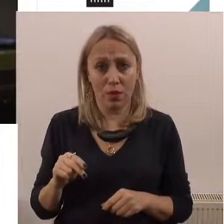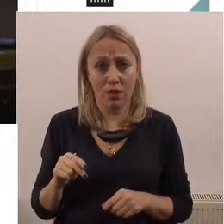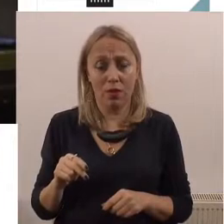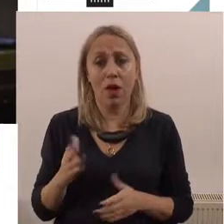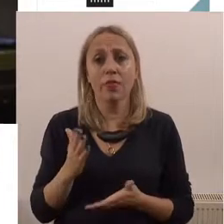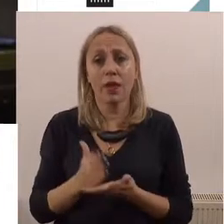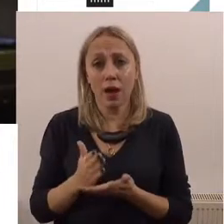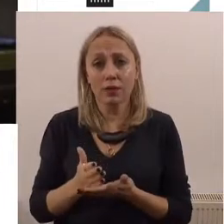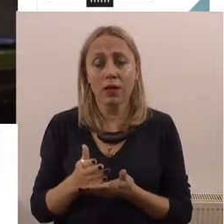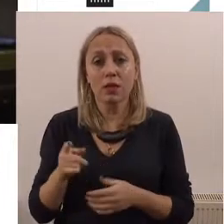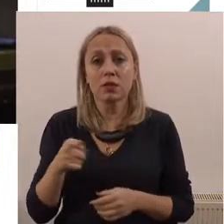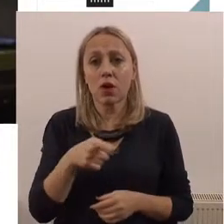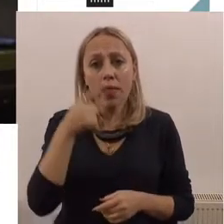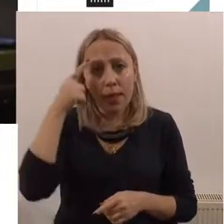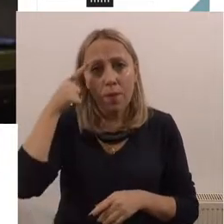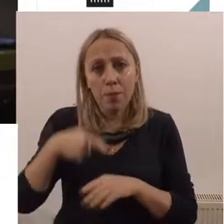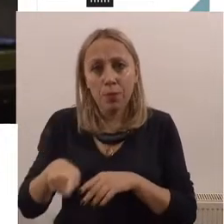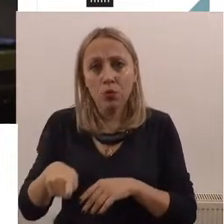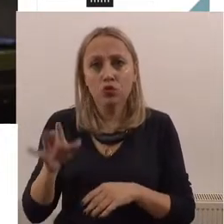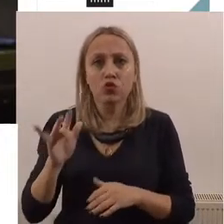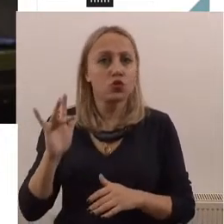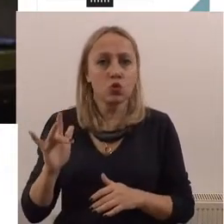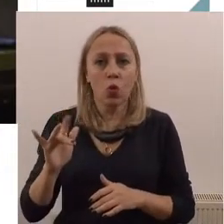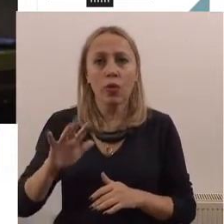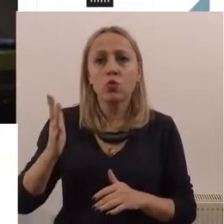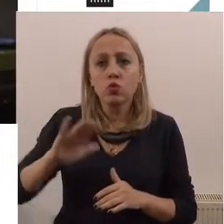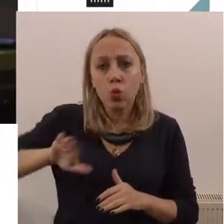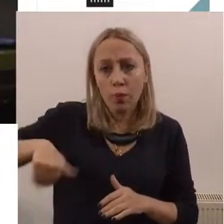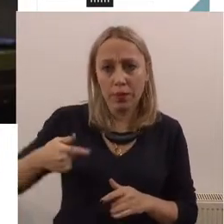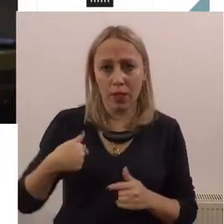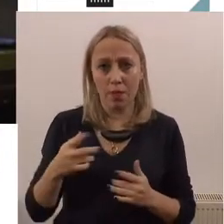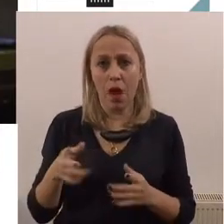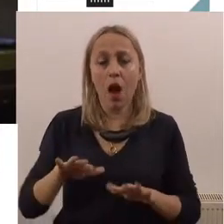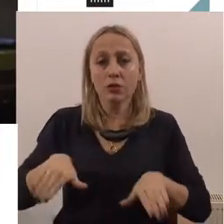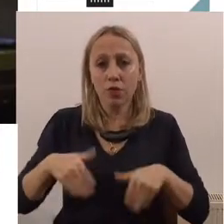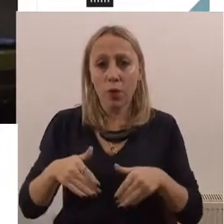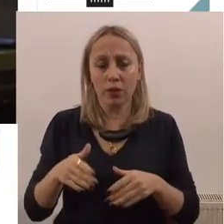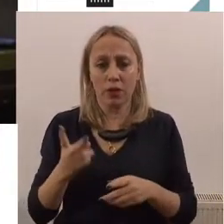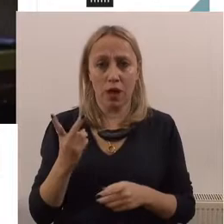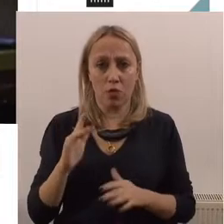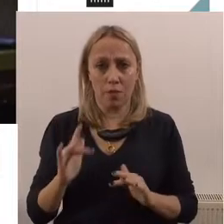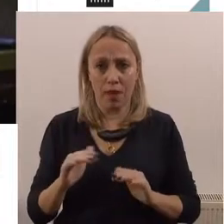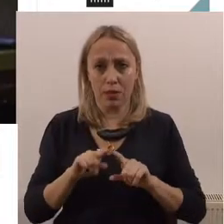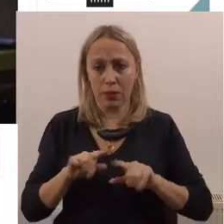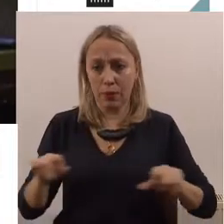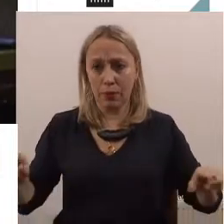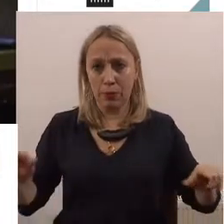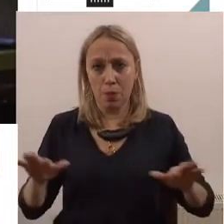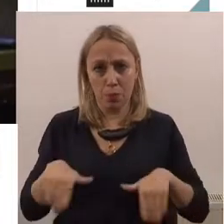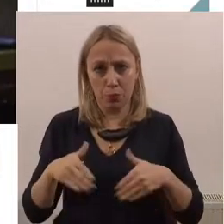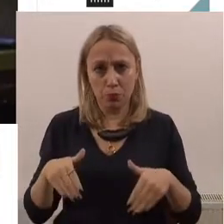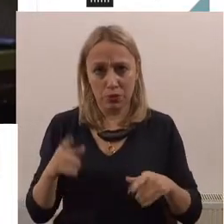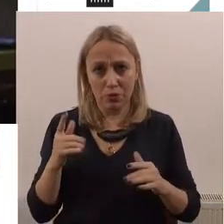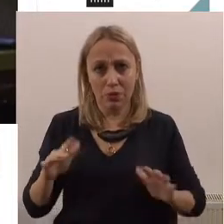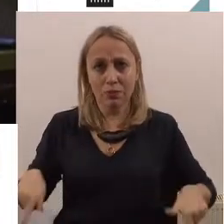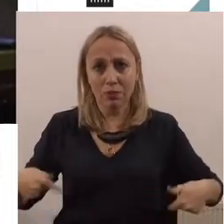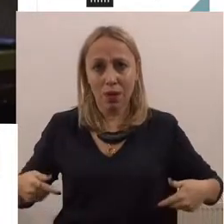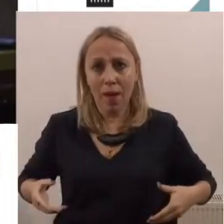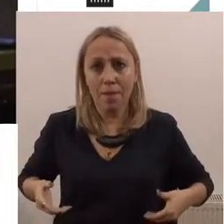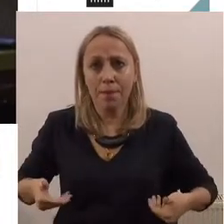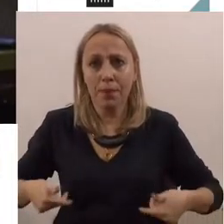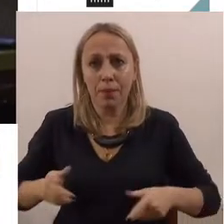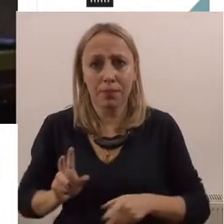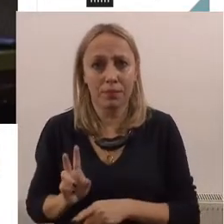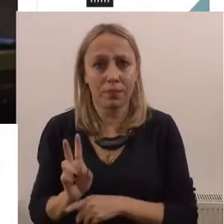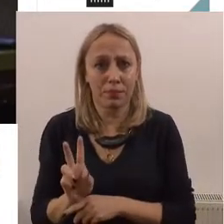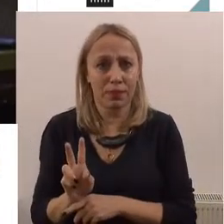for the artists who were there together with me that there has to be a space for me